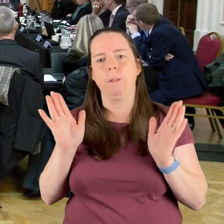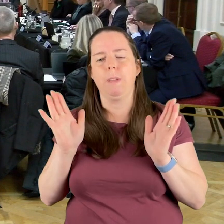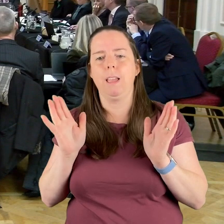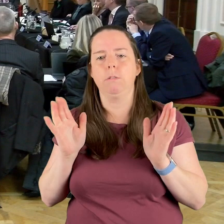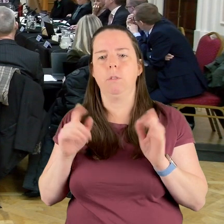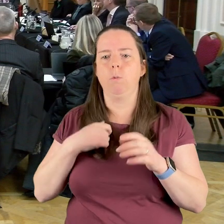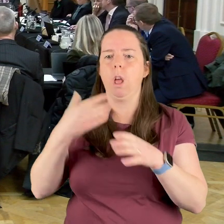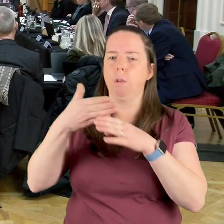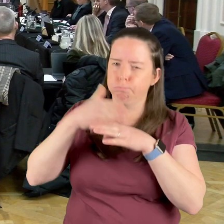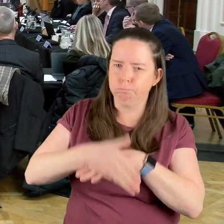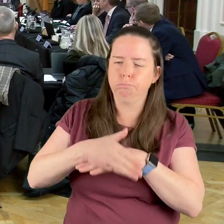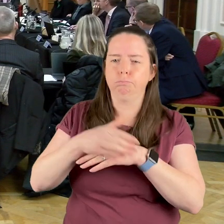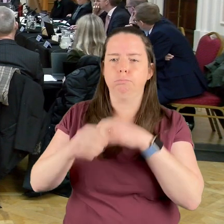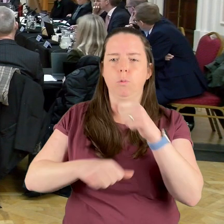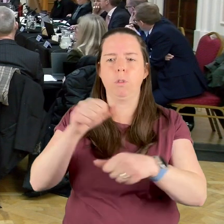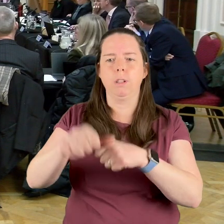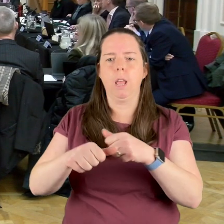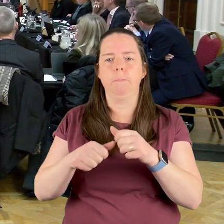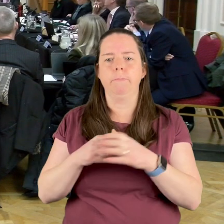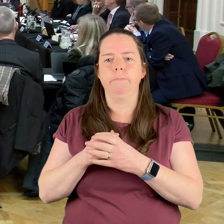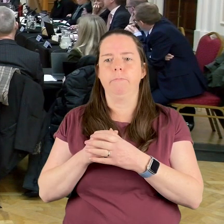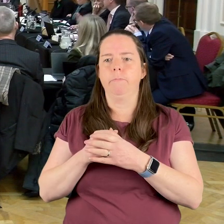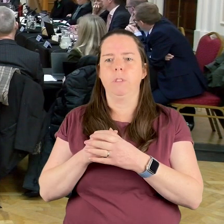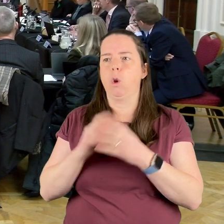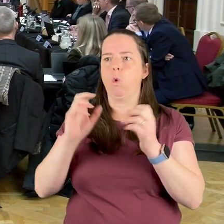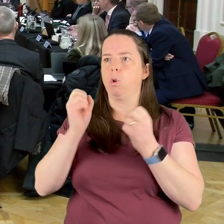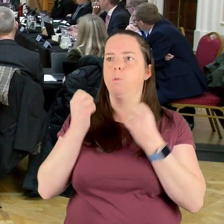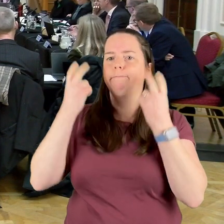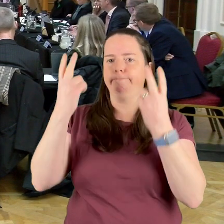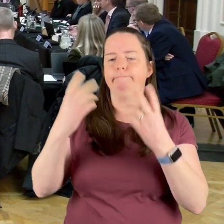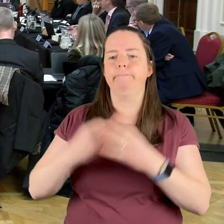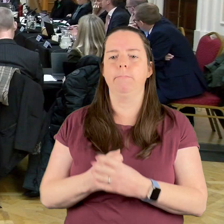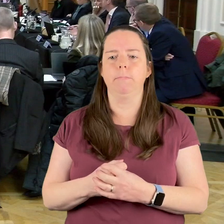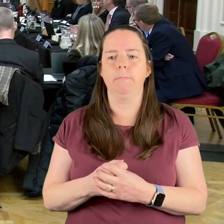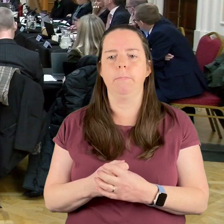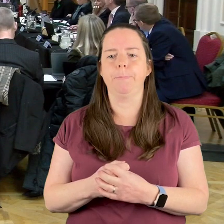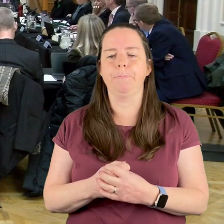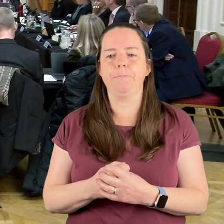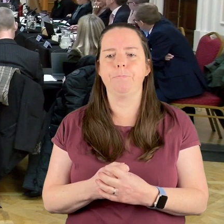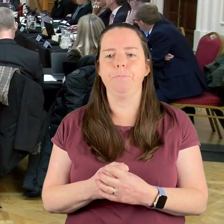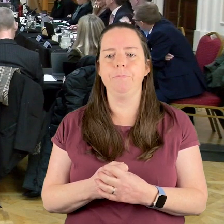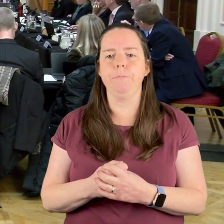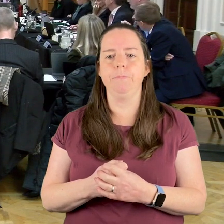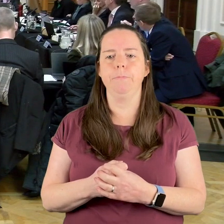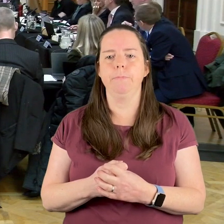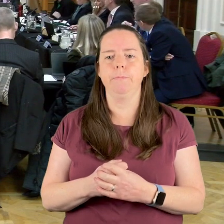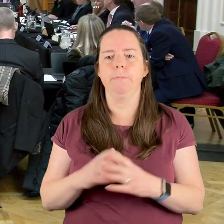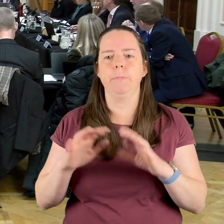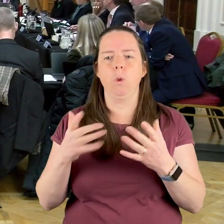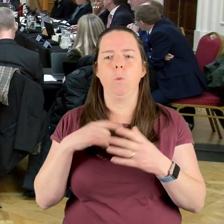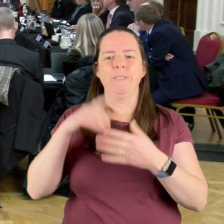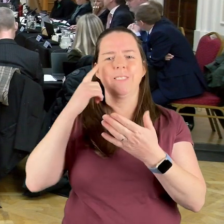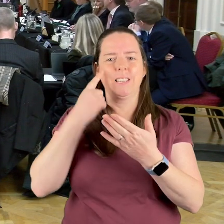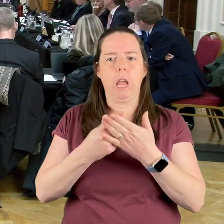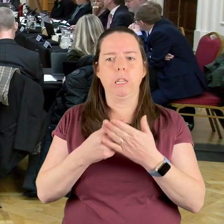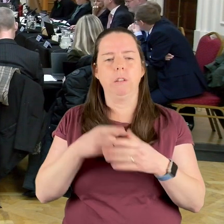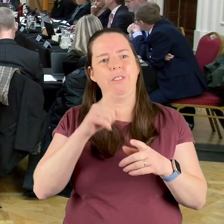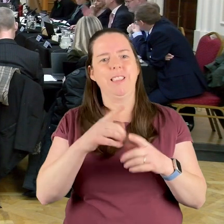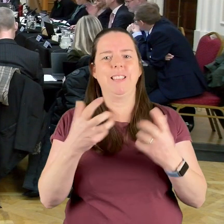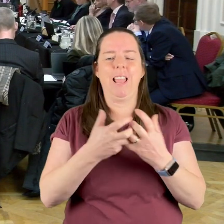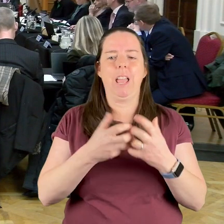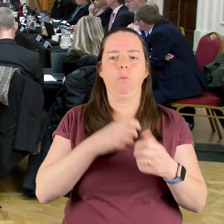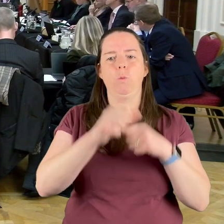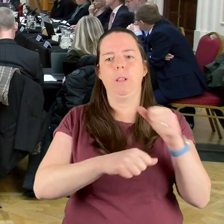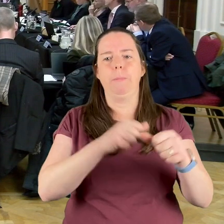the APC need to remember and be open about, that we are working all the time to not be the